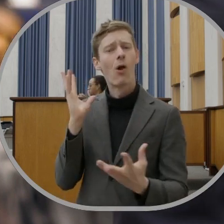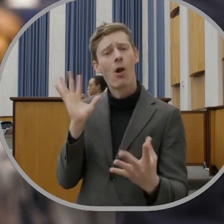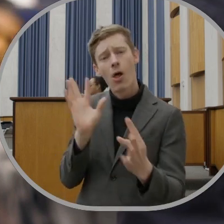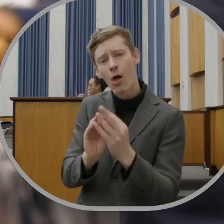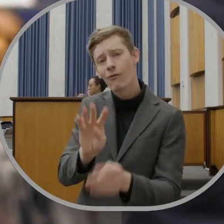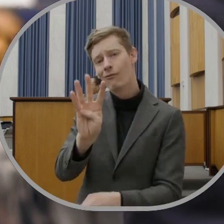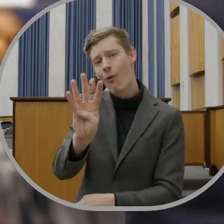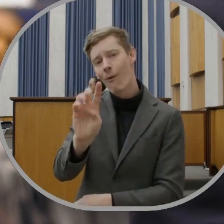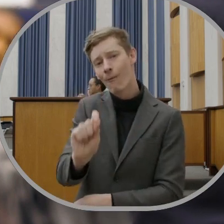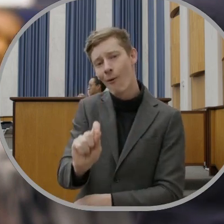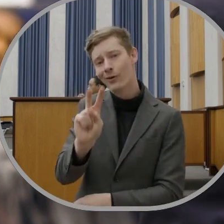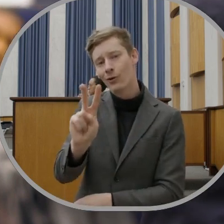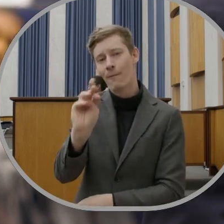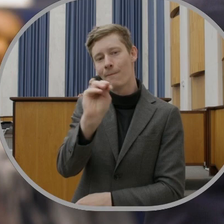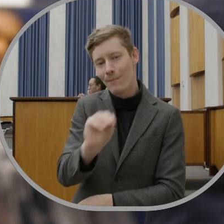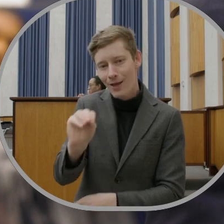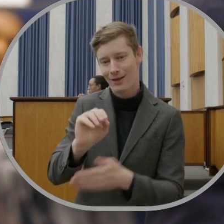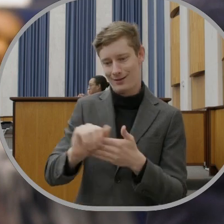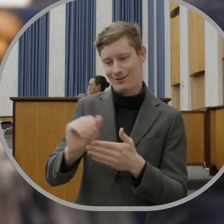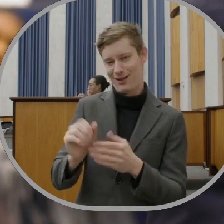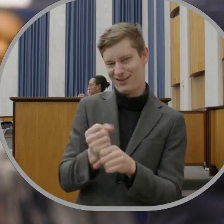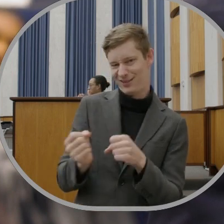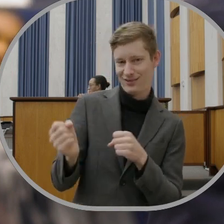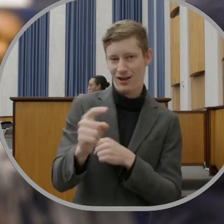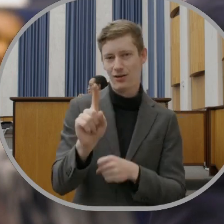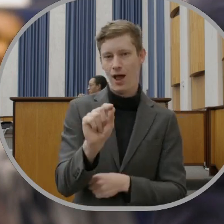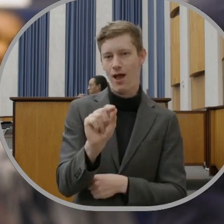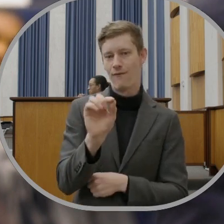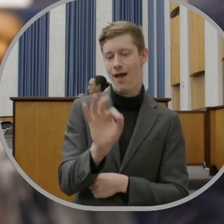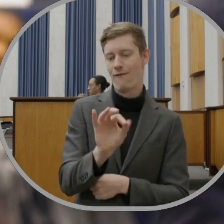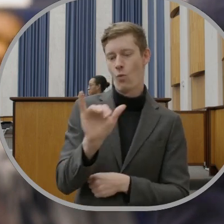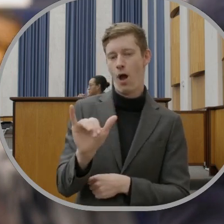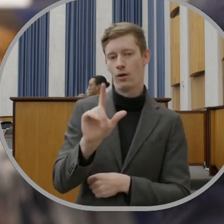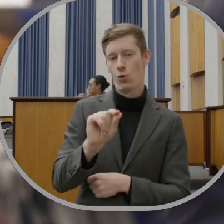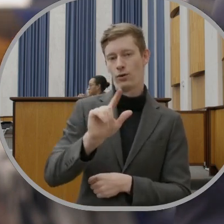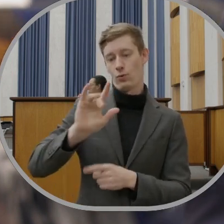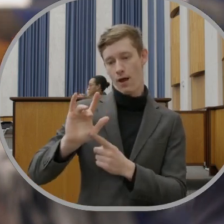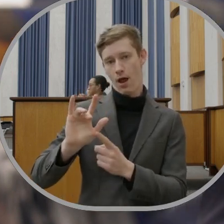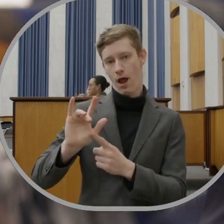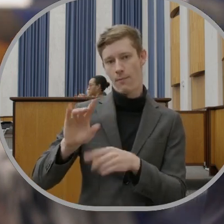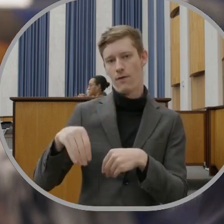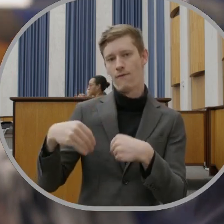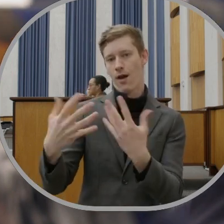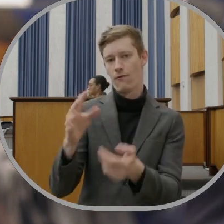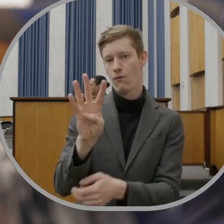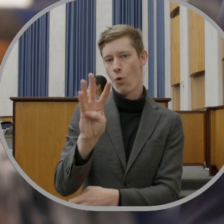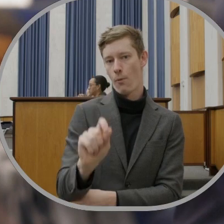$4.2 million in FY25 to support our shelters and services for those who are